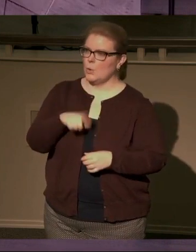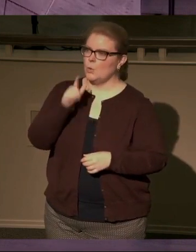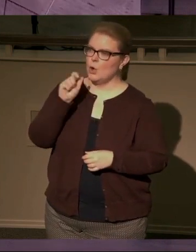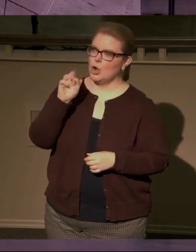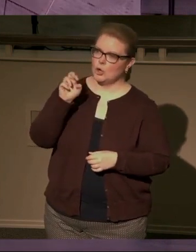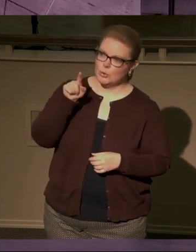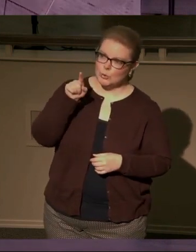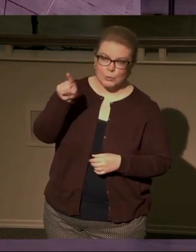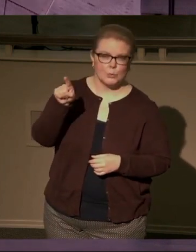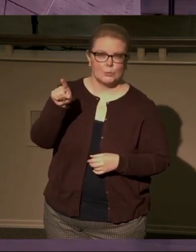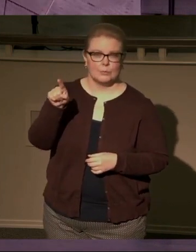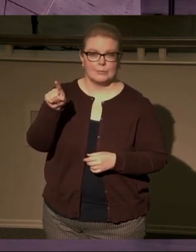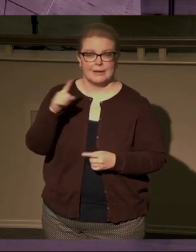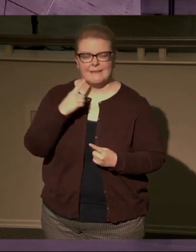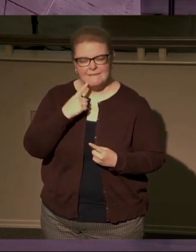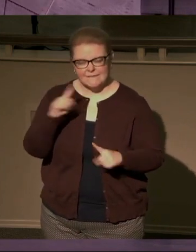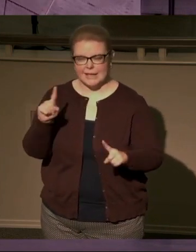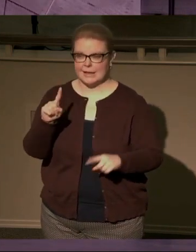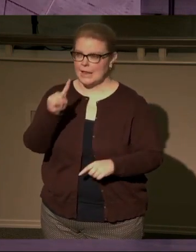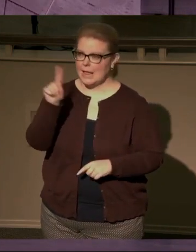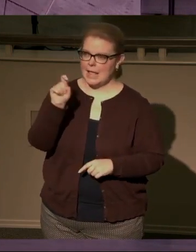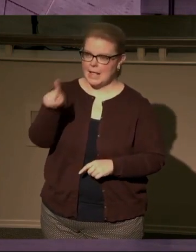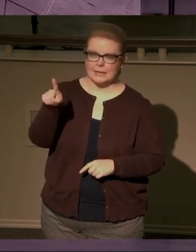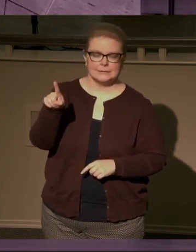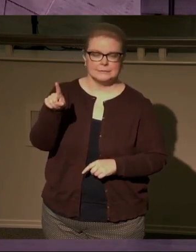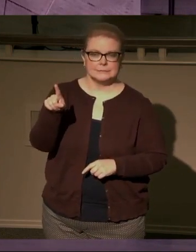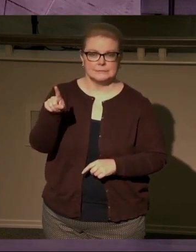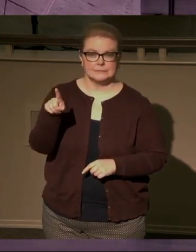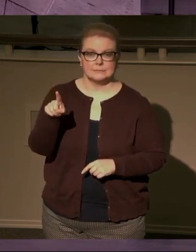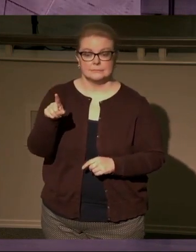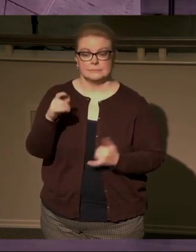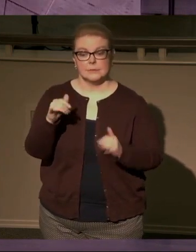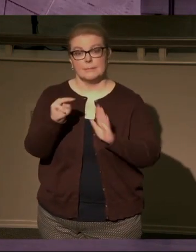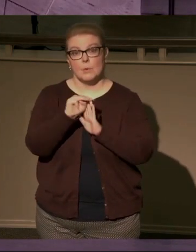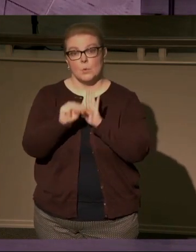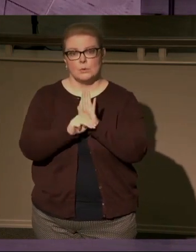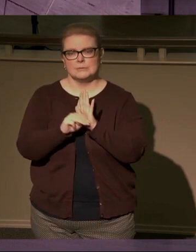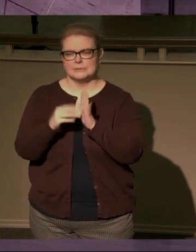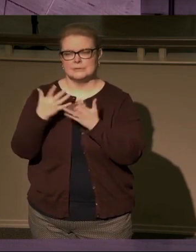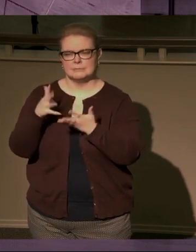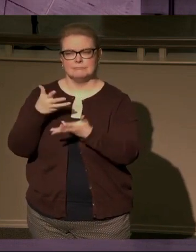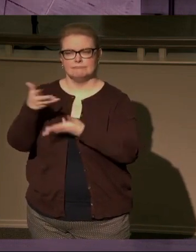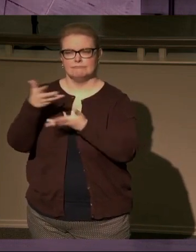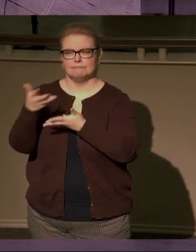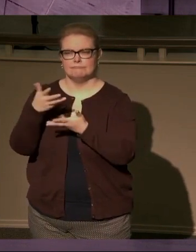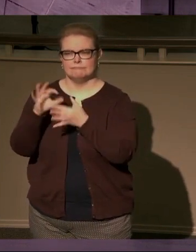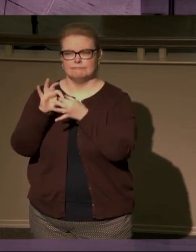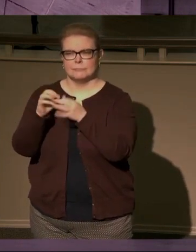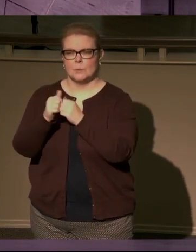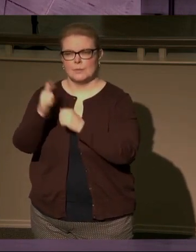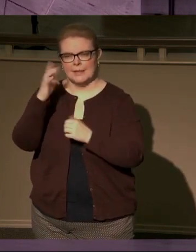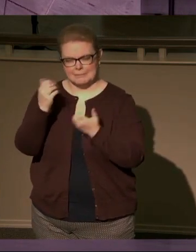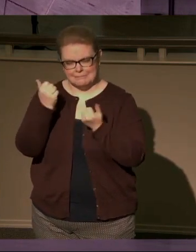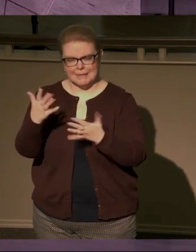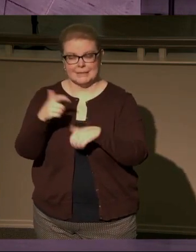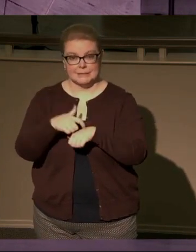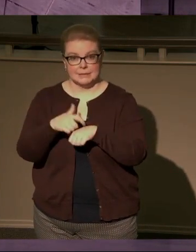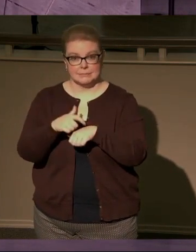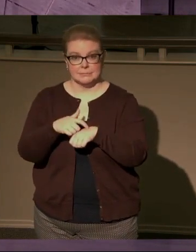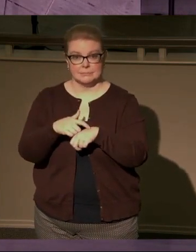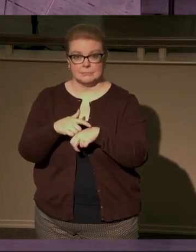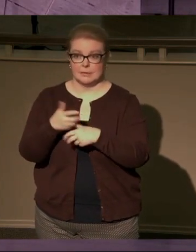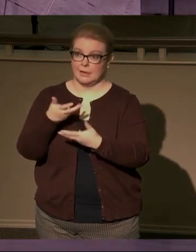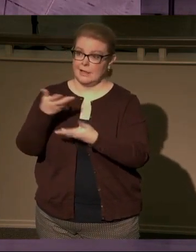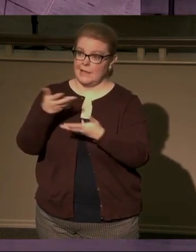finally asks that question. Now, Moses had spoken with God many times. I mean, his first conversation was before